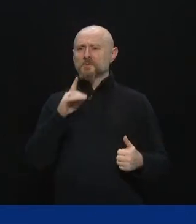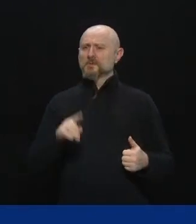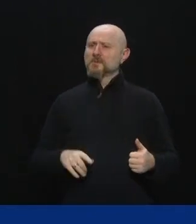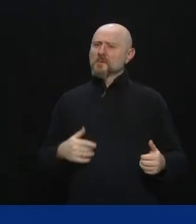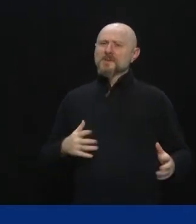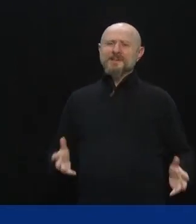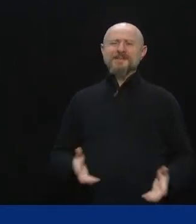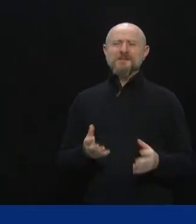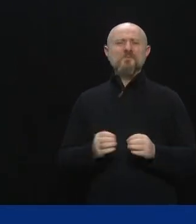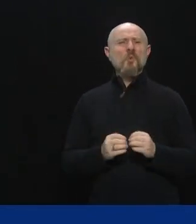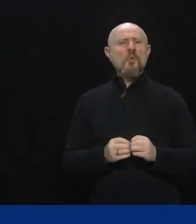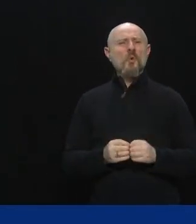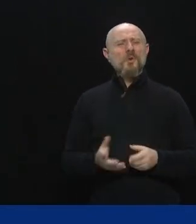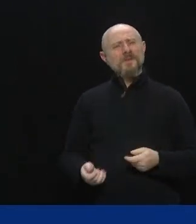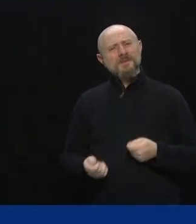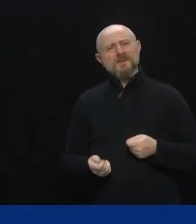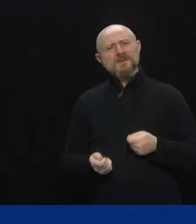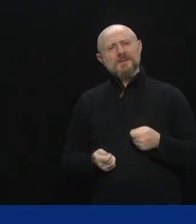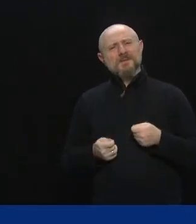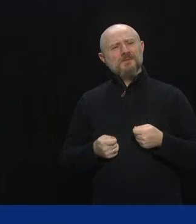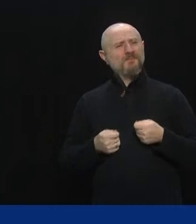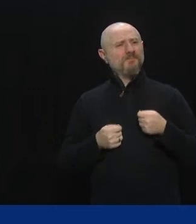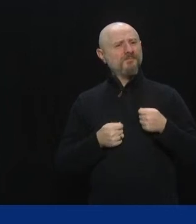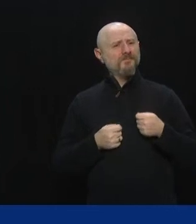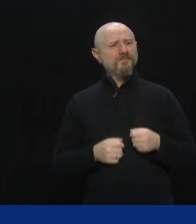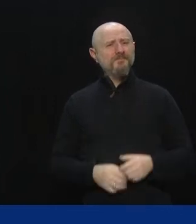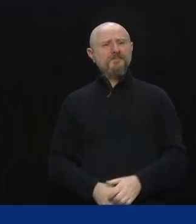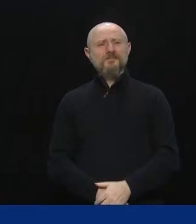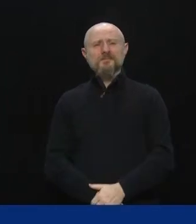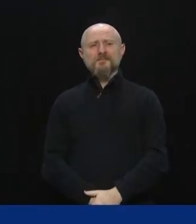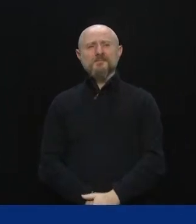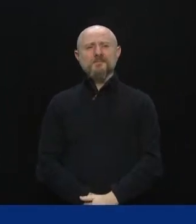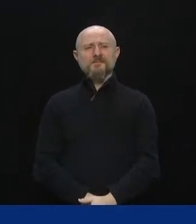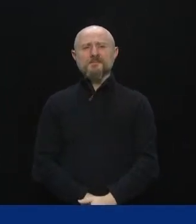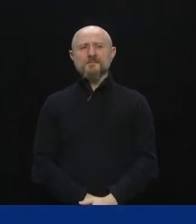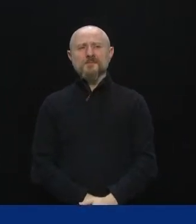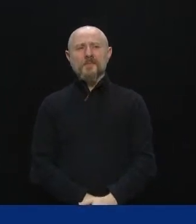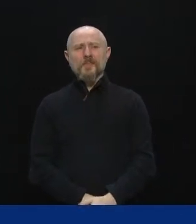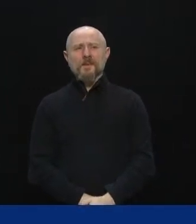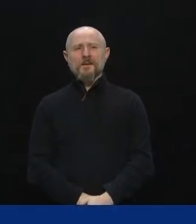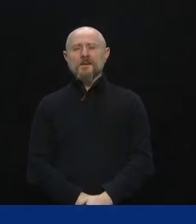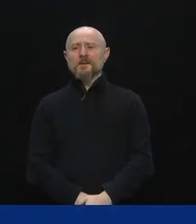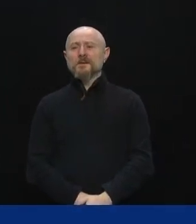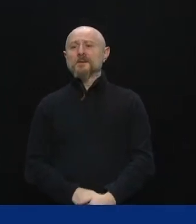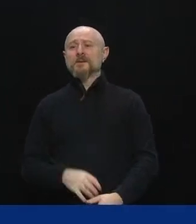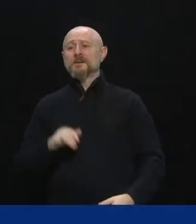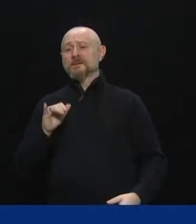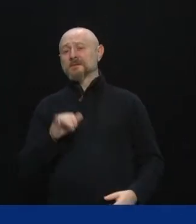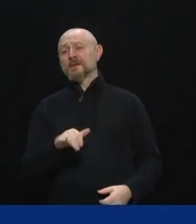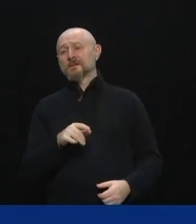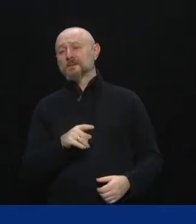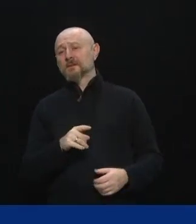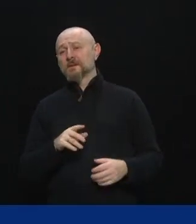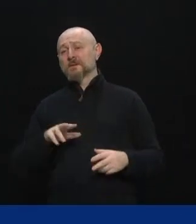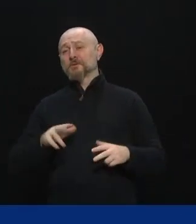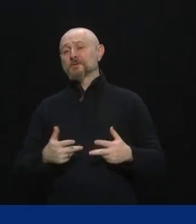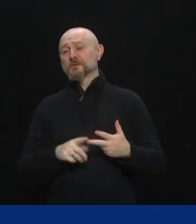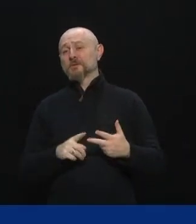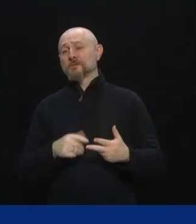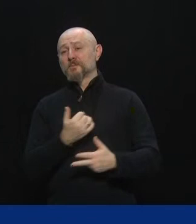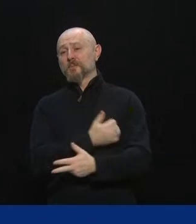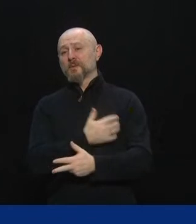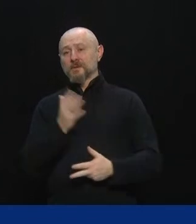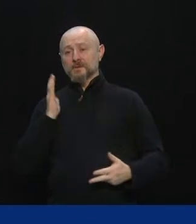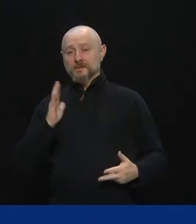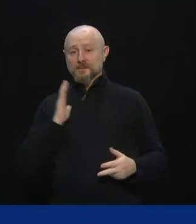even better. But get the CDC after 5 months now instead of 6, and that's an important distinction. It had been 6 months.